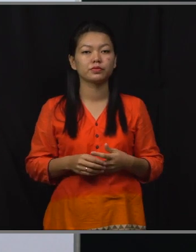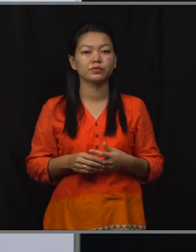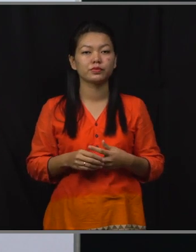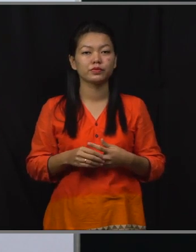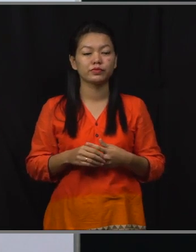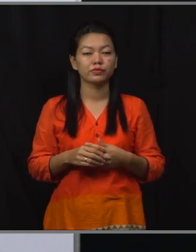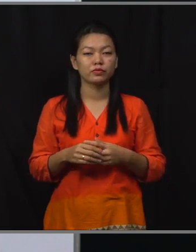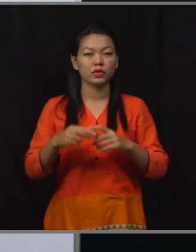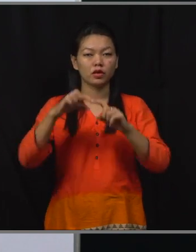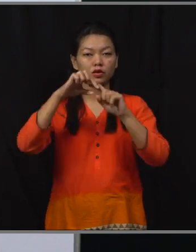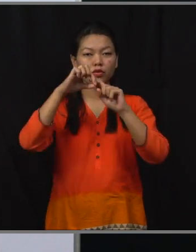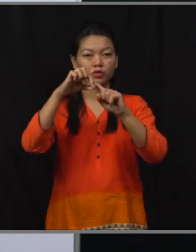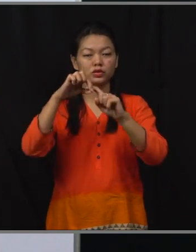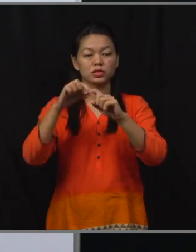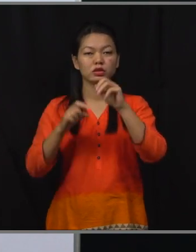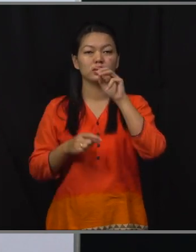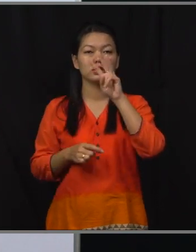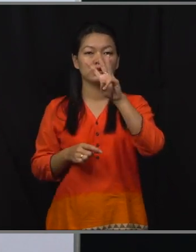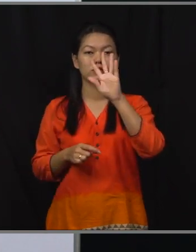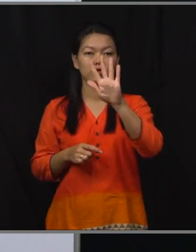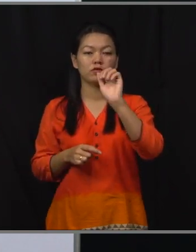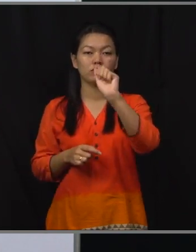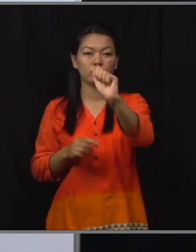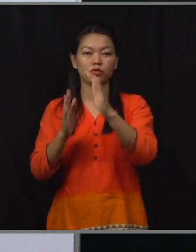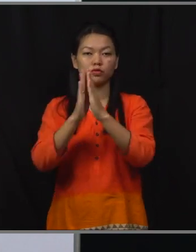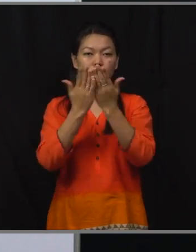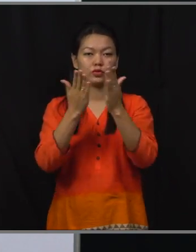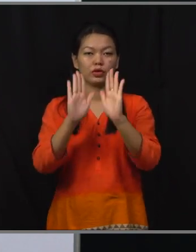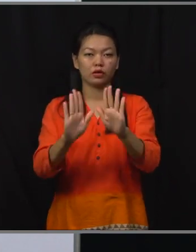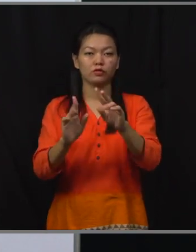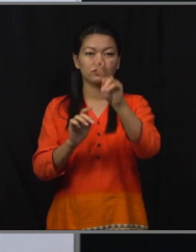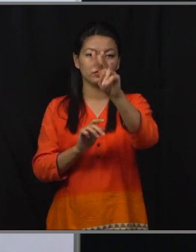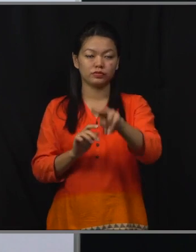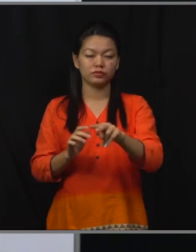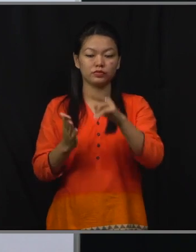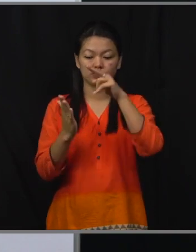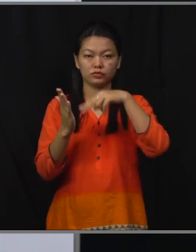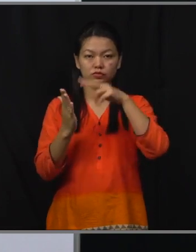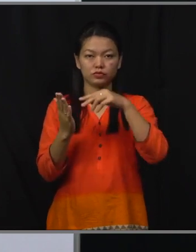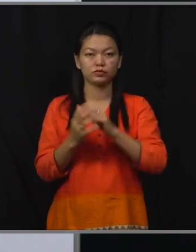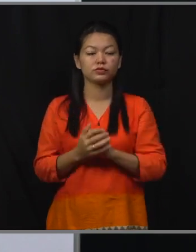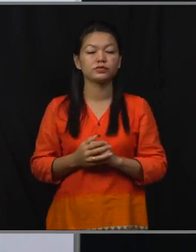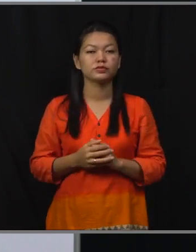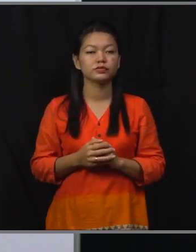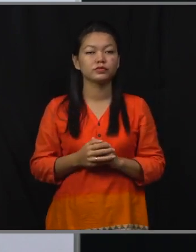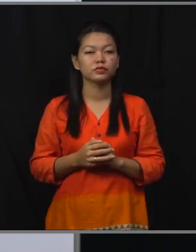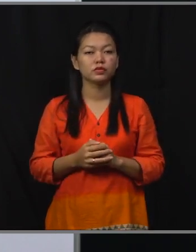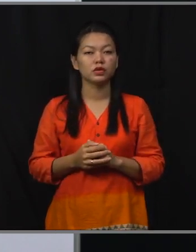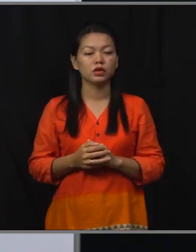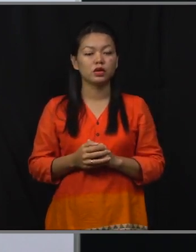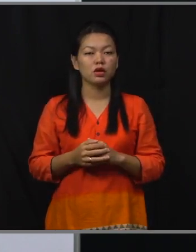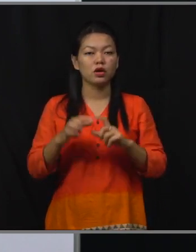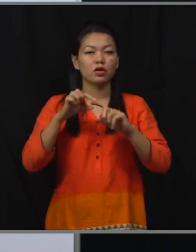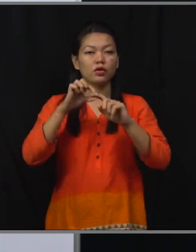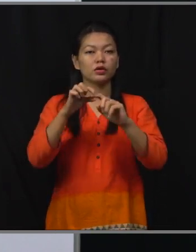Given below is the receipts and payments account of Tulsan Sports Club for the year ended 31st 12, 2012.